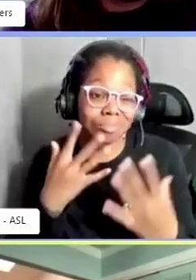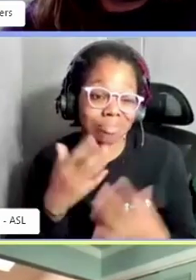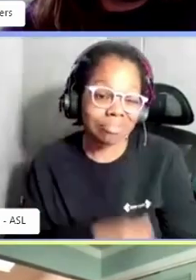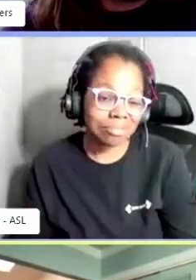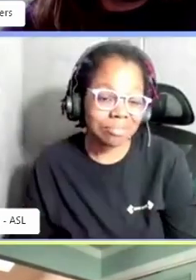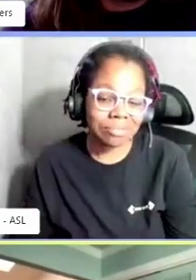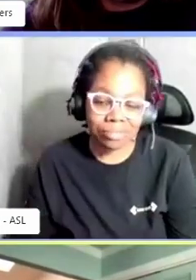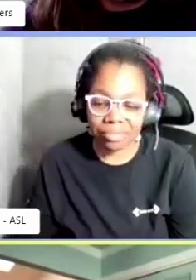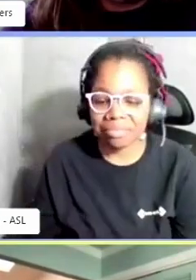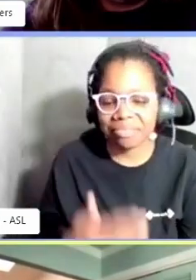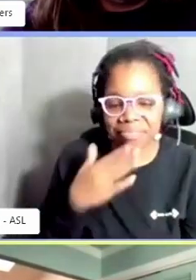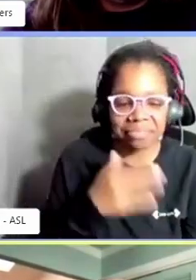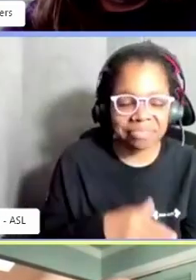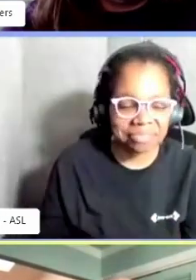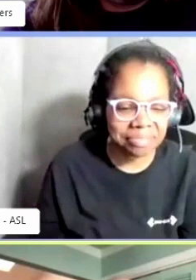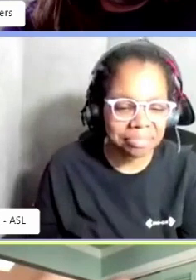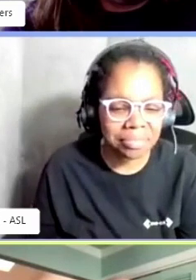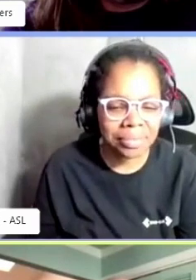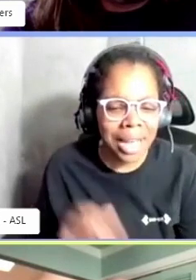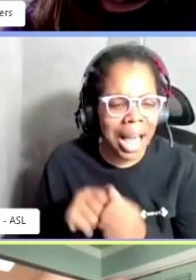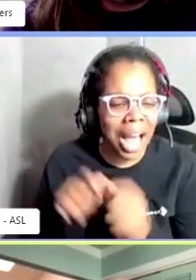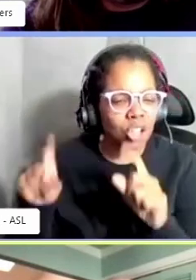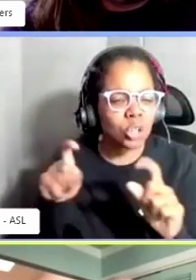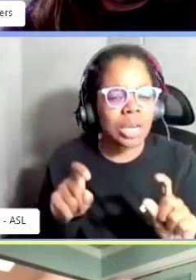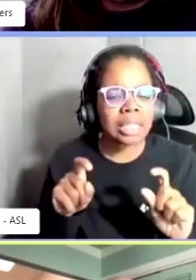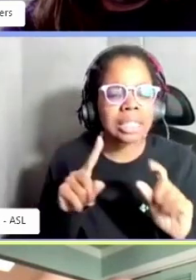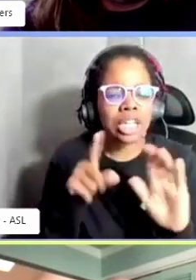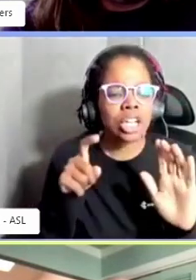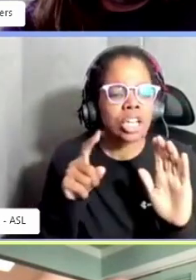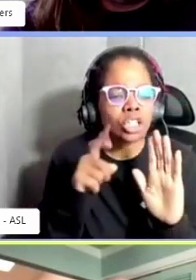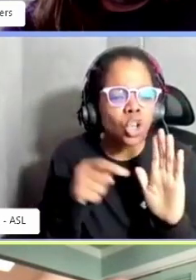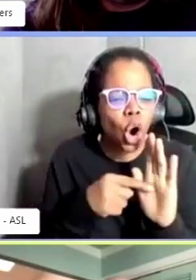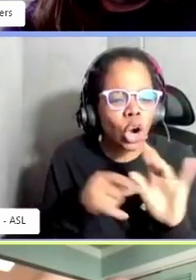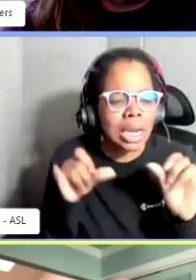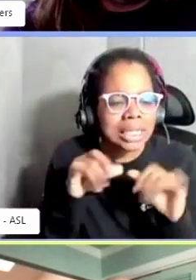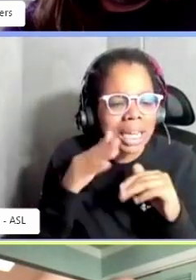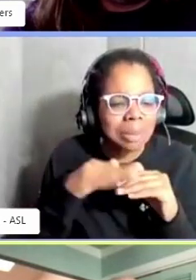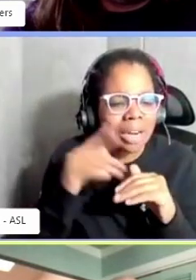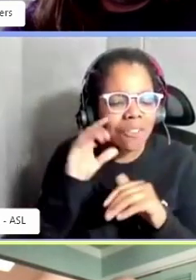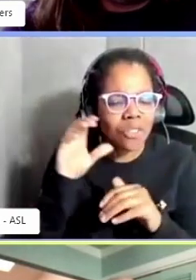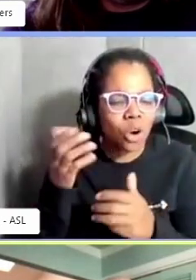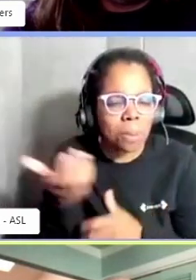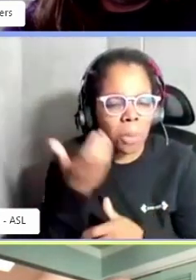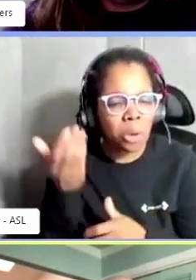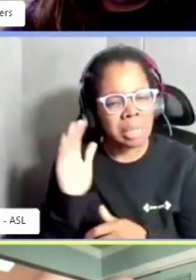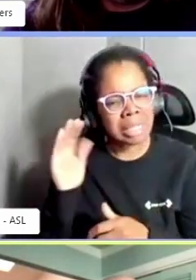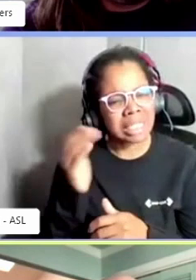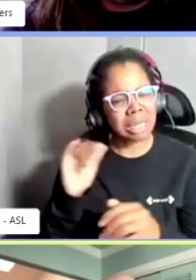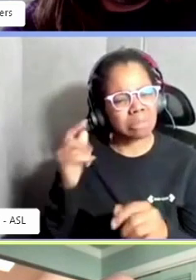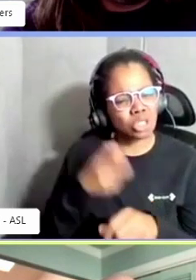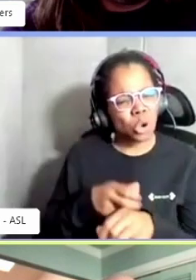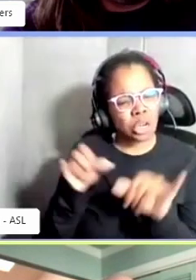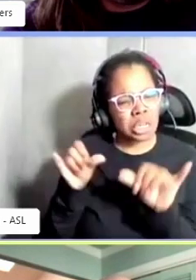Thank you. How do you test target size minimum on mobile? It seems like it's hard to measure the pixel for